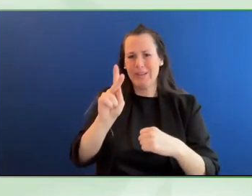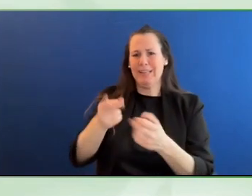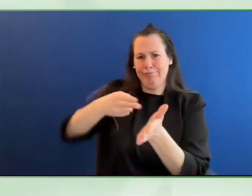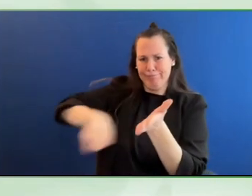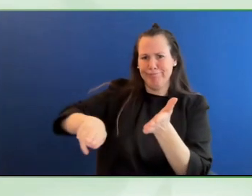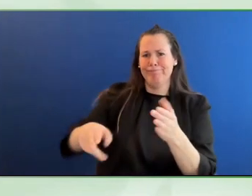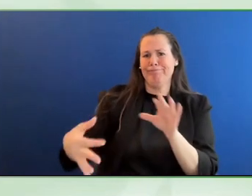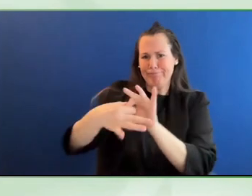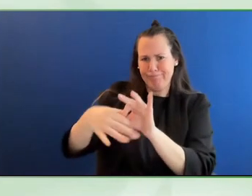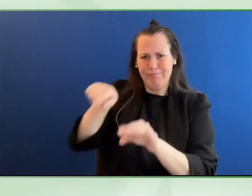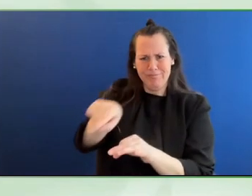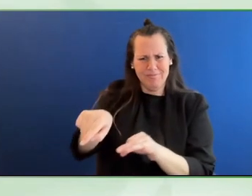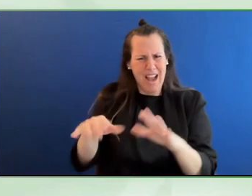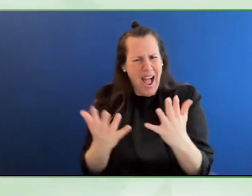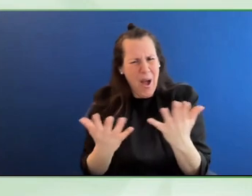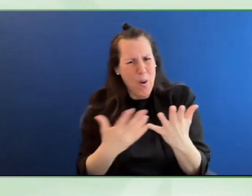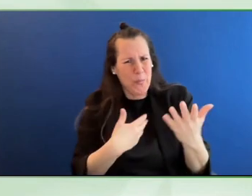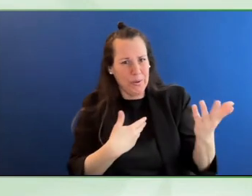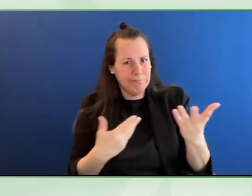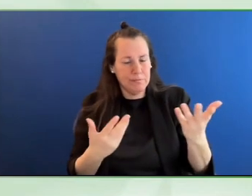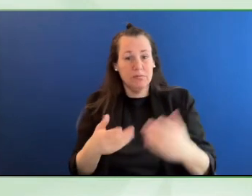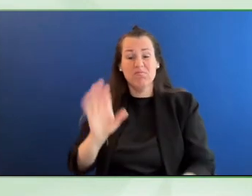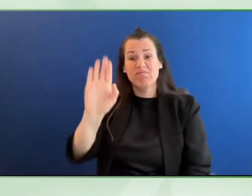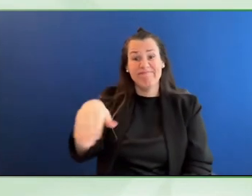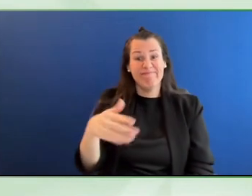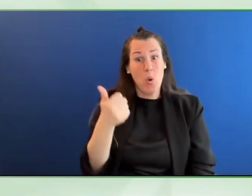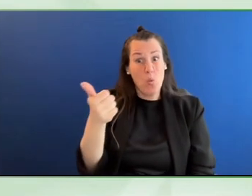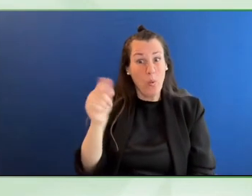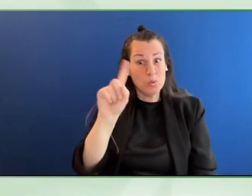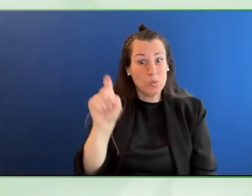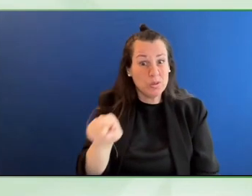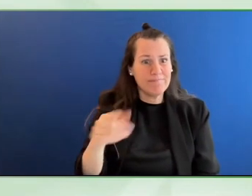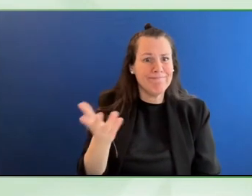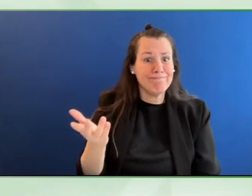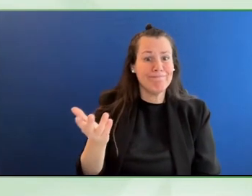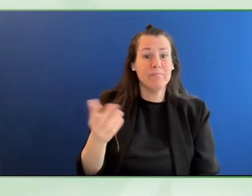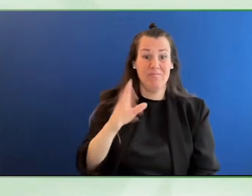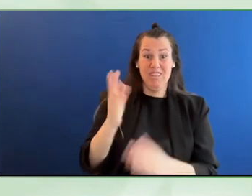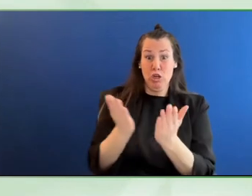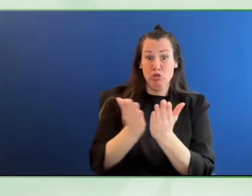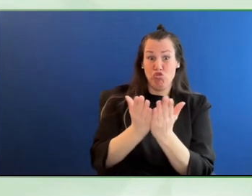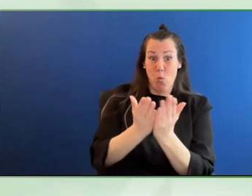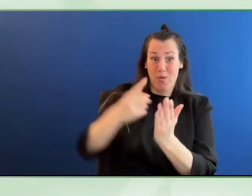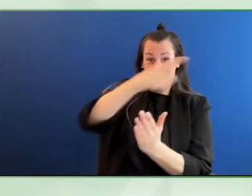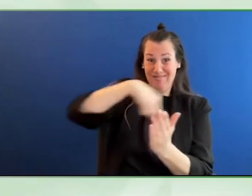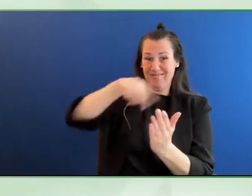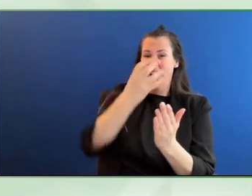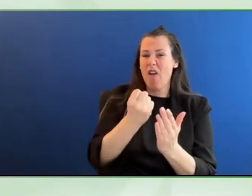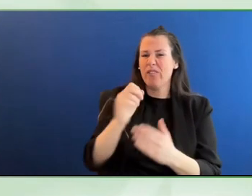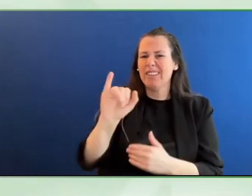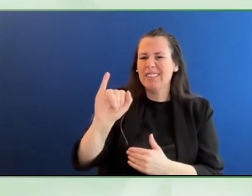it's the first time that a lot of these companies can even reach some of these different communities. The school with 69